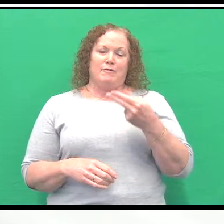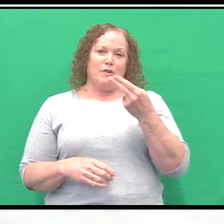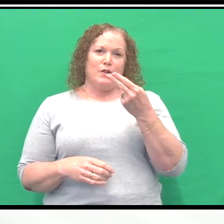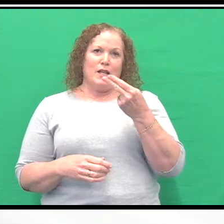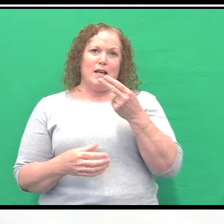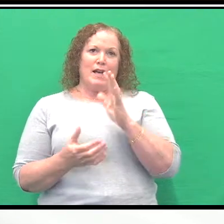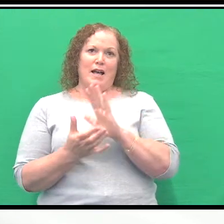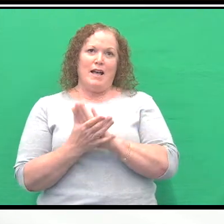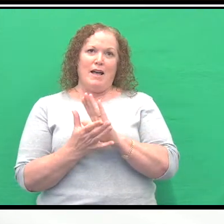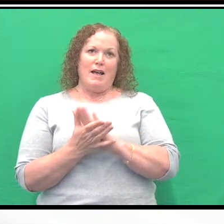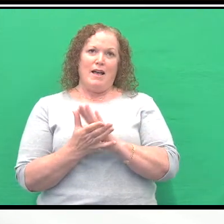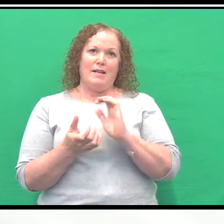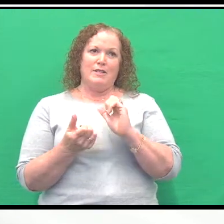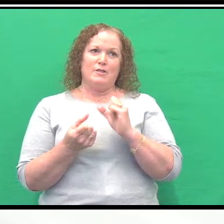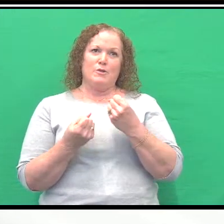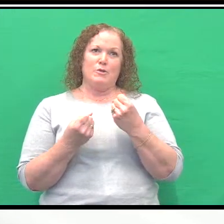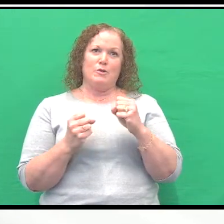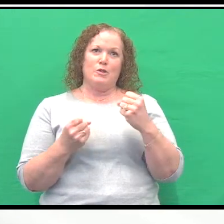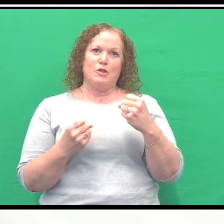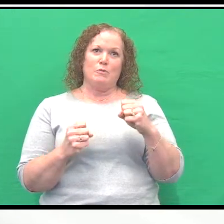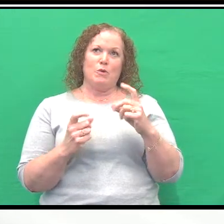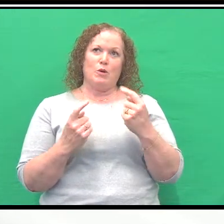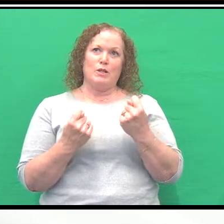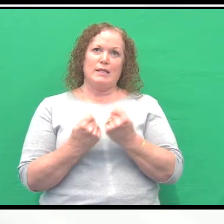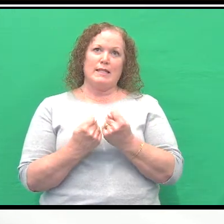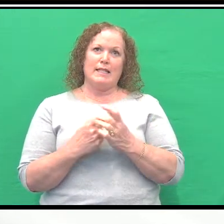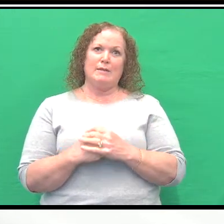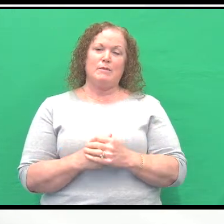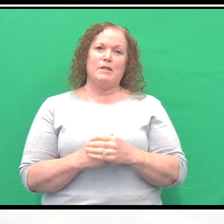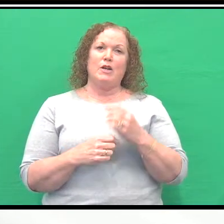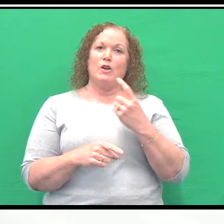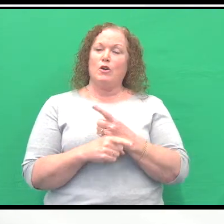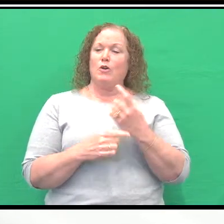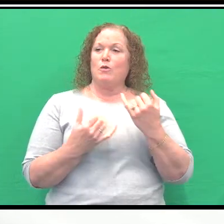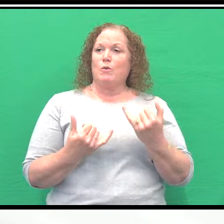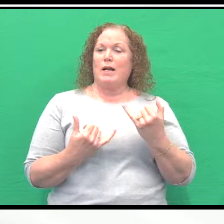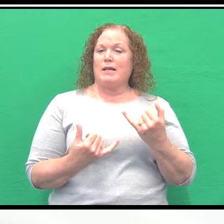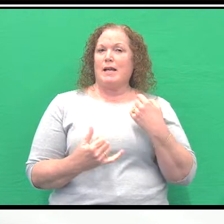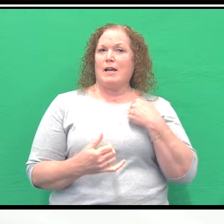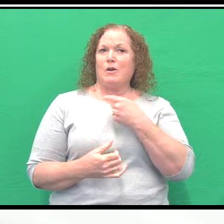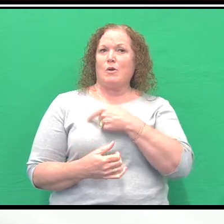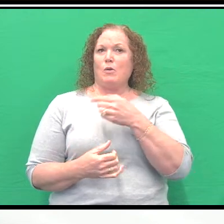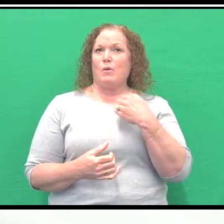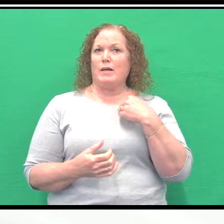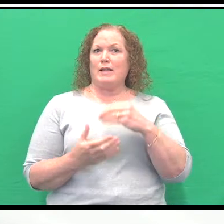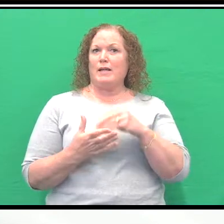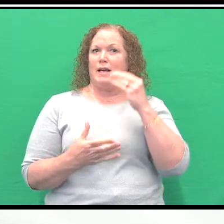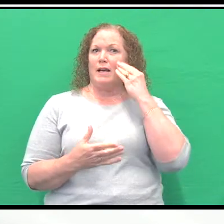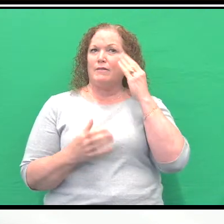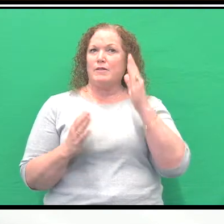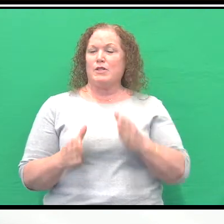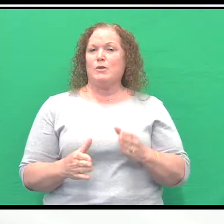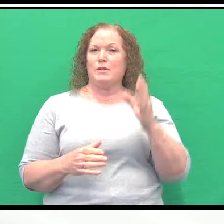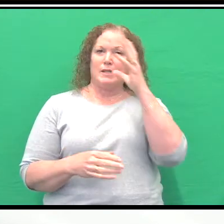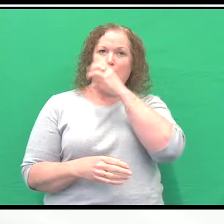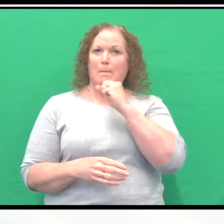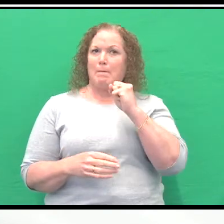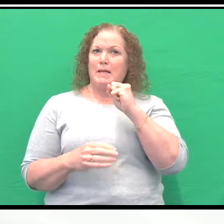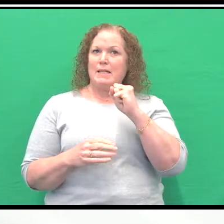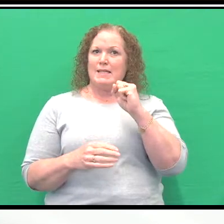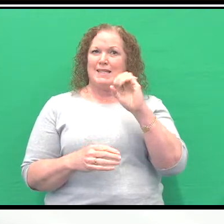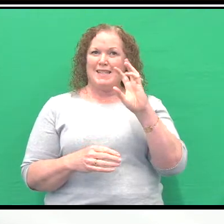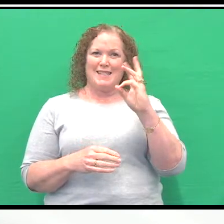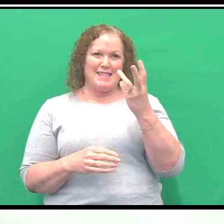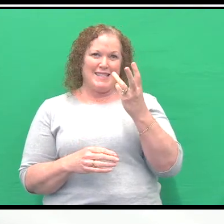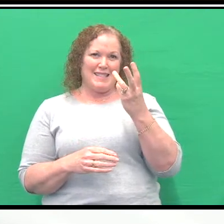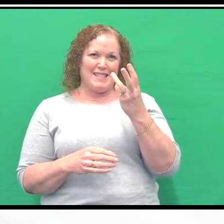many cases, have students maybe miss a sixth period to then hop on a bus and go and play a match or a game. This might